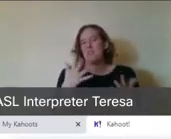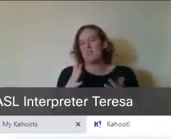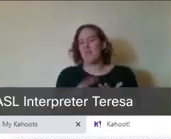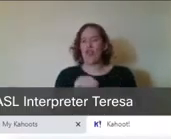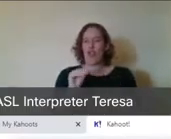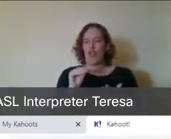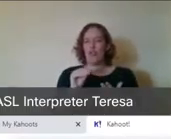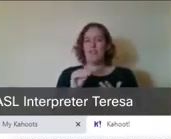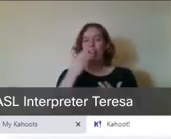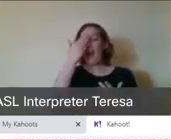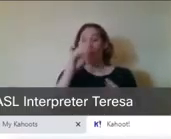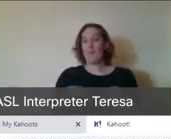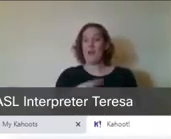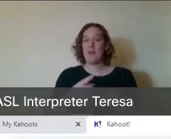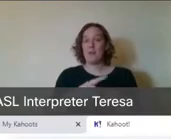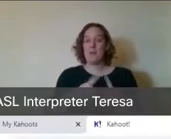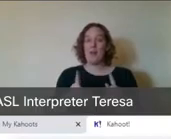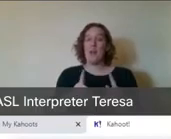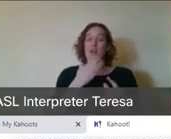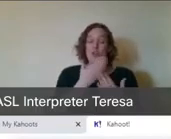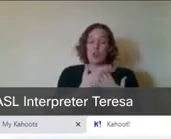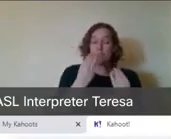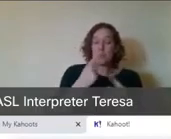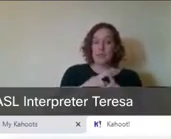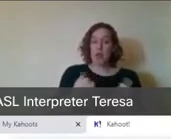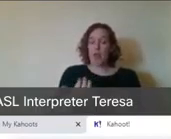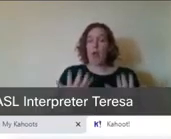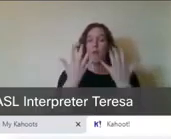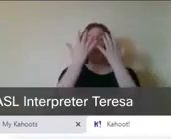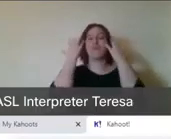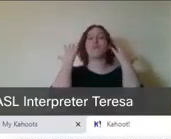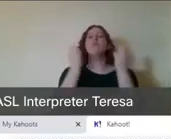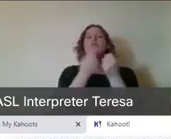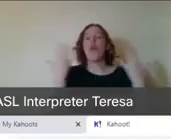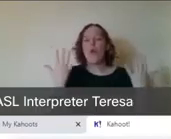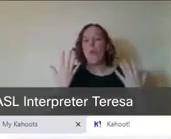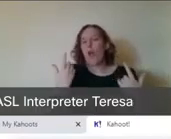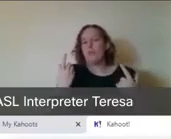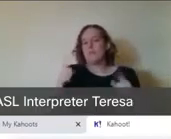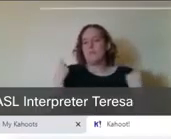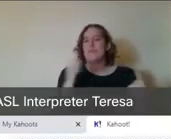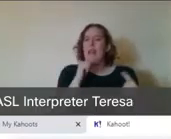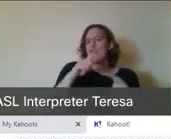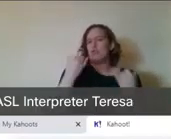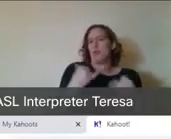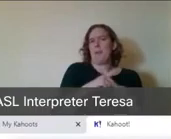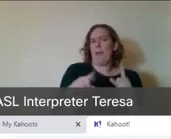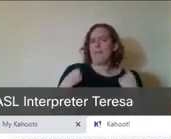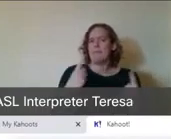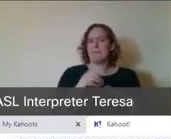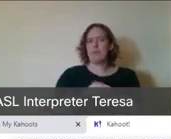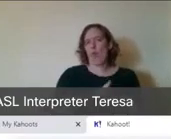but I've been inundated with information, good information, not just today, but just throughout this whole public health emergency. So it's a good way to reinforce it.